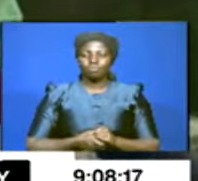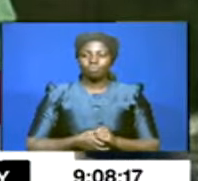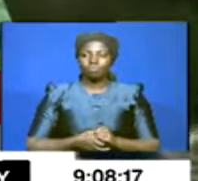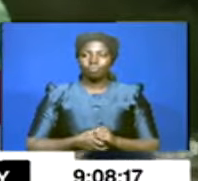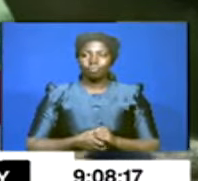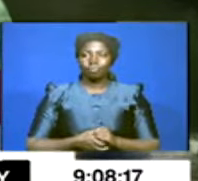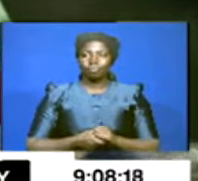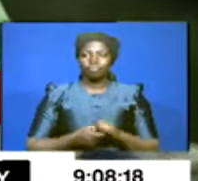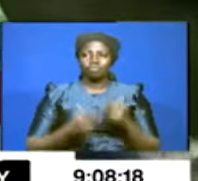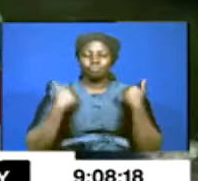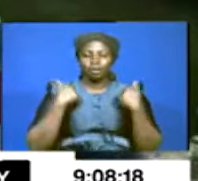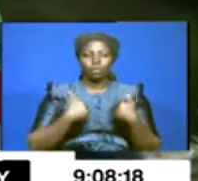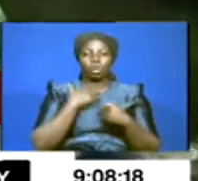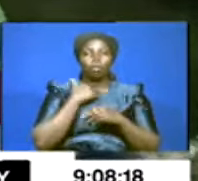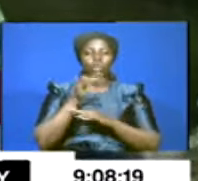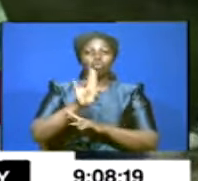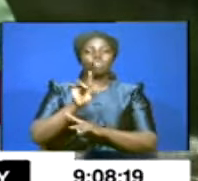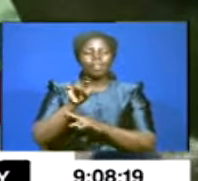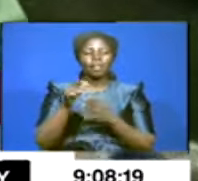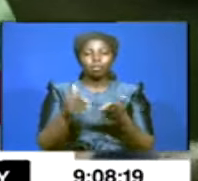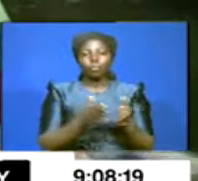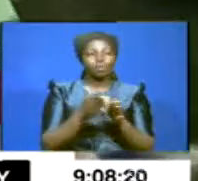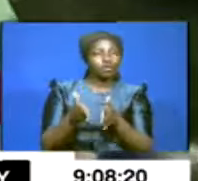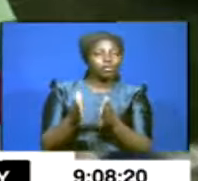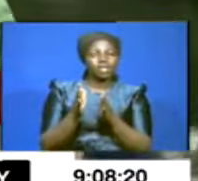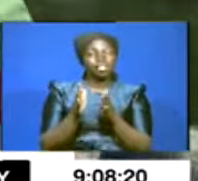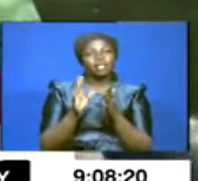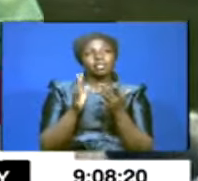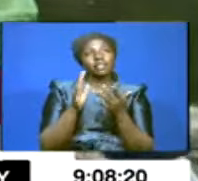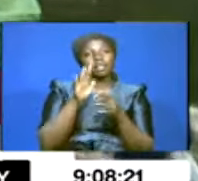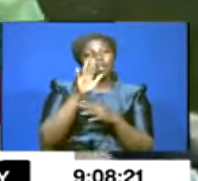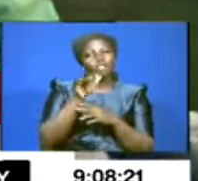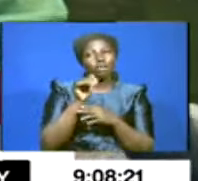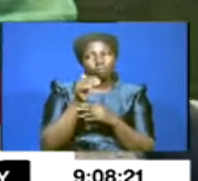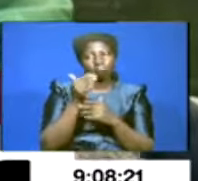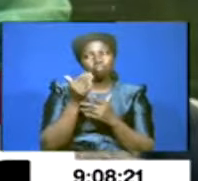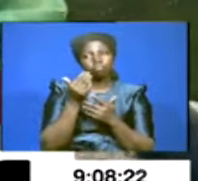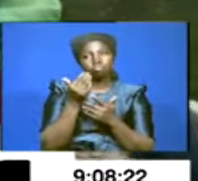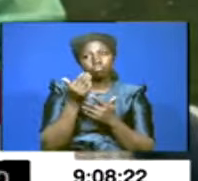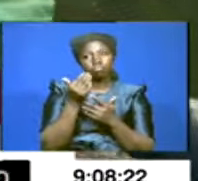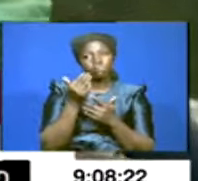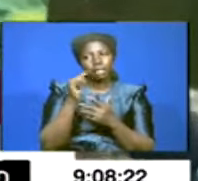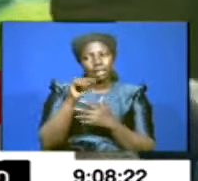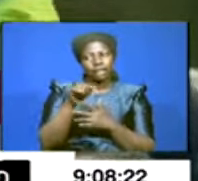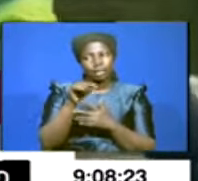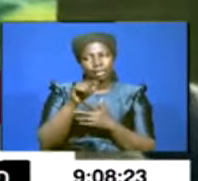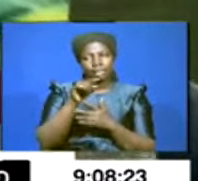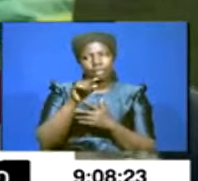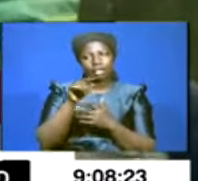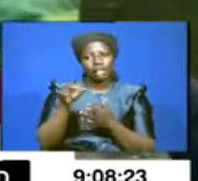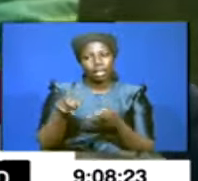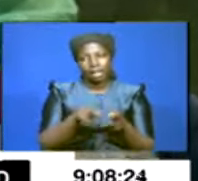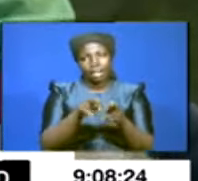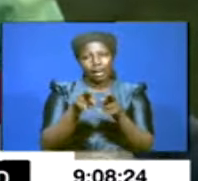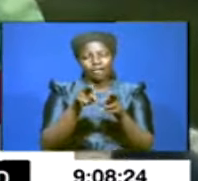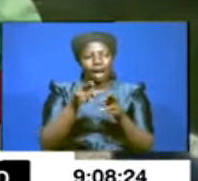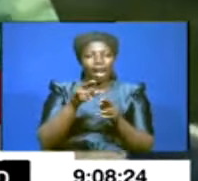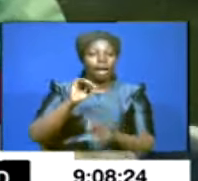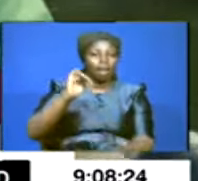I want to take this opportunity from the middle of Rick River on the slopes of Mount Kenya